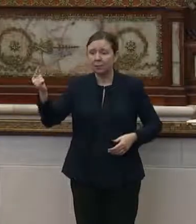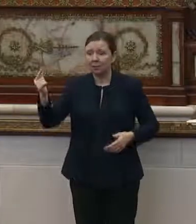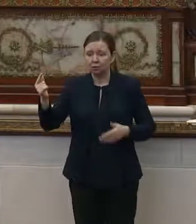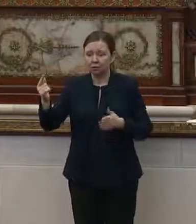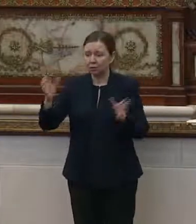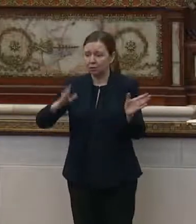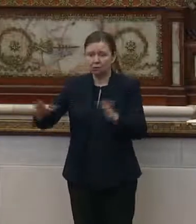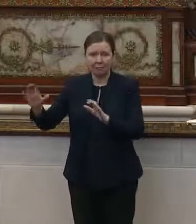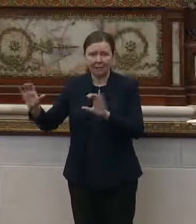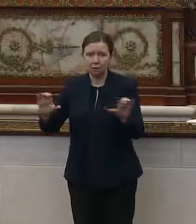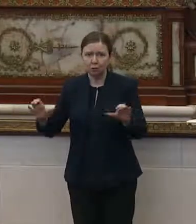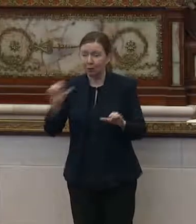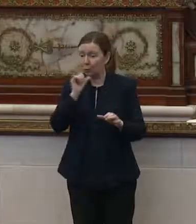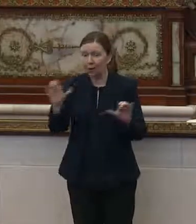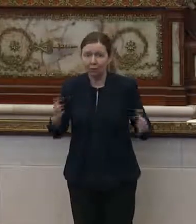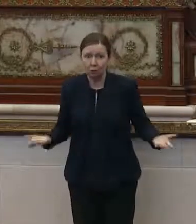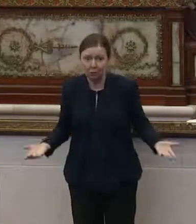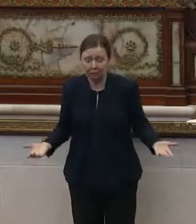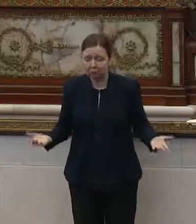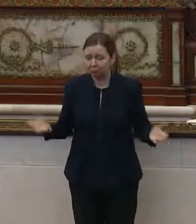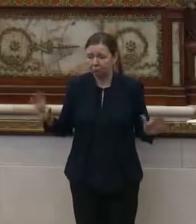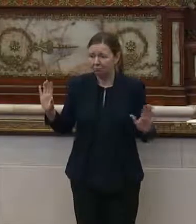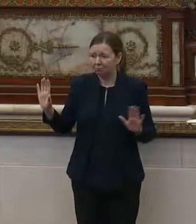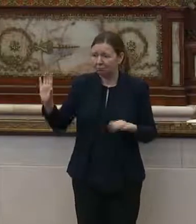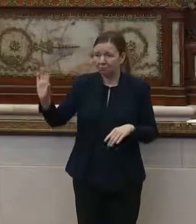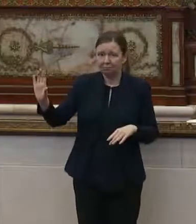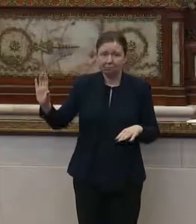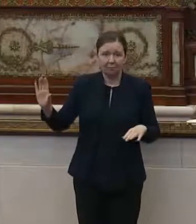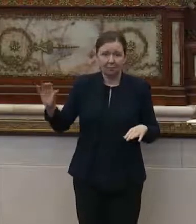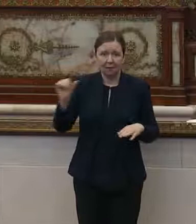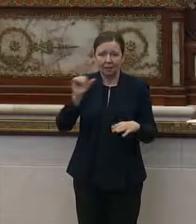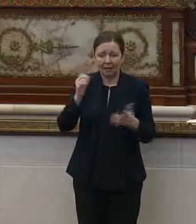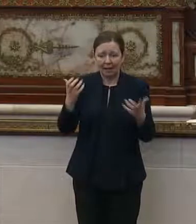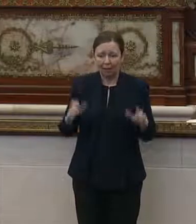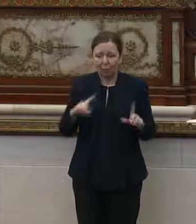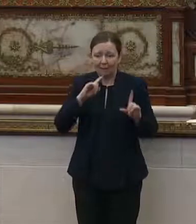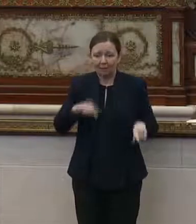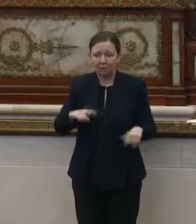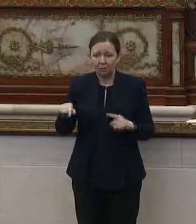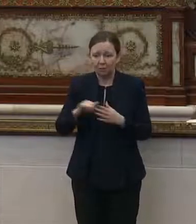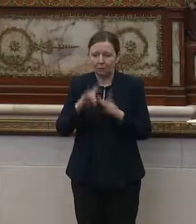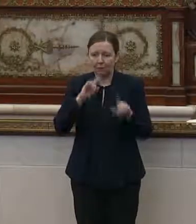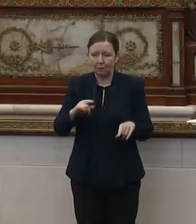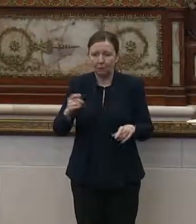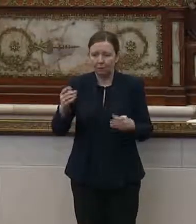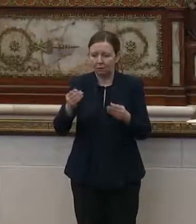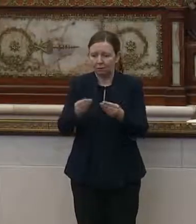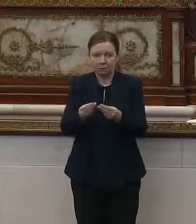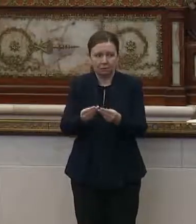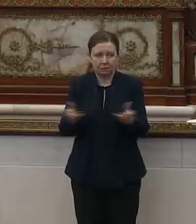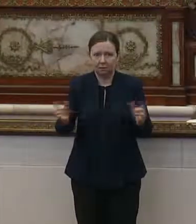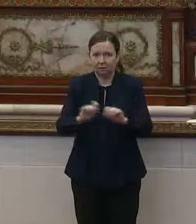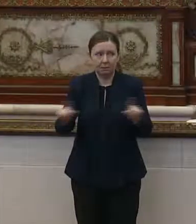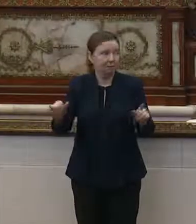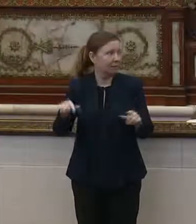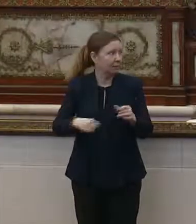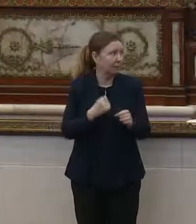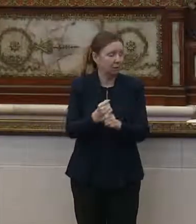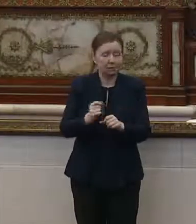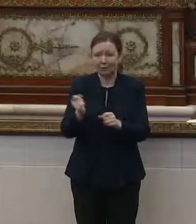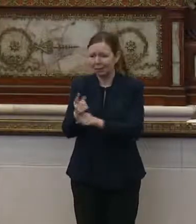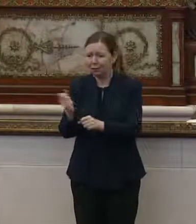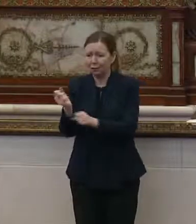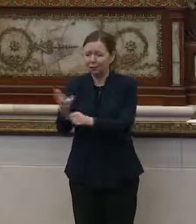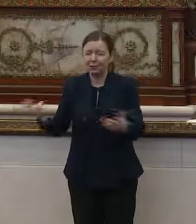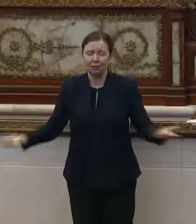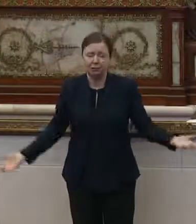plans on doing or not doing, I am not going to look for the answer when that report comes out this year, next year, or 3